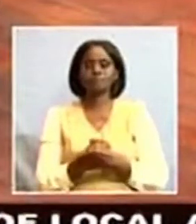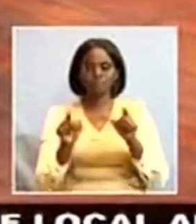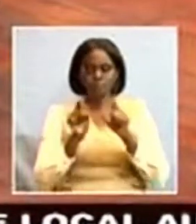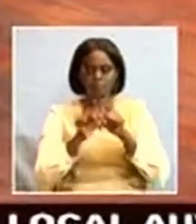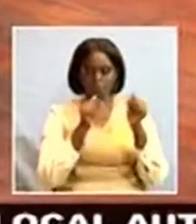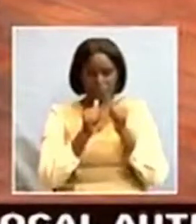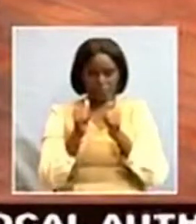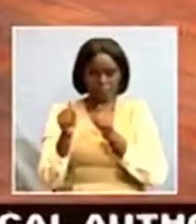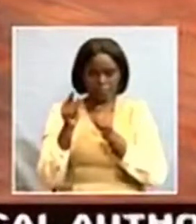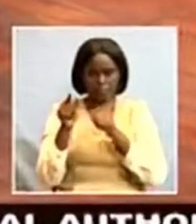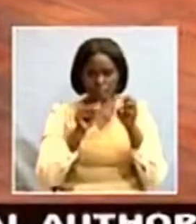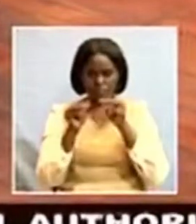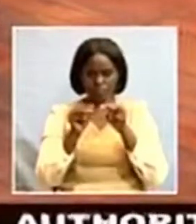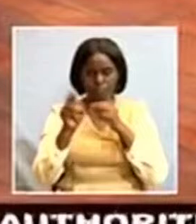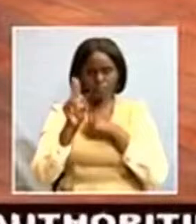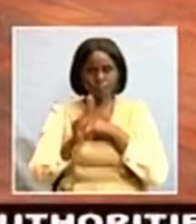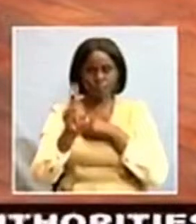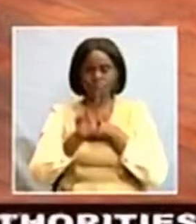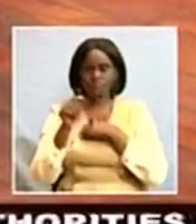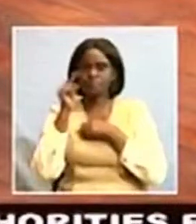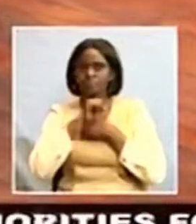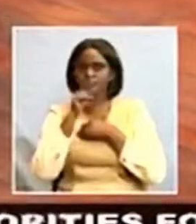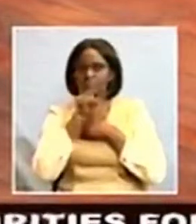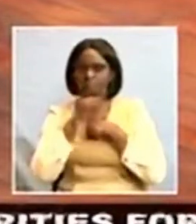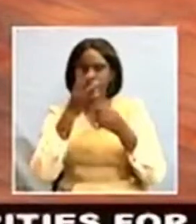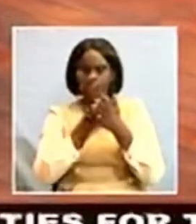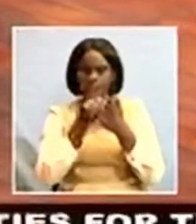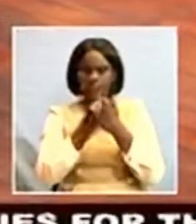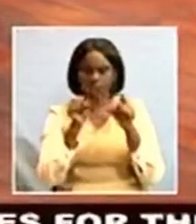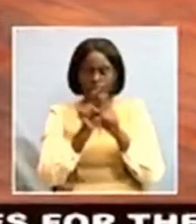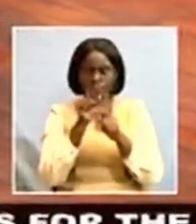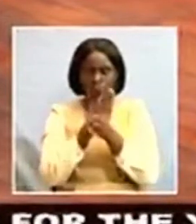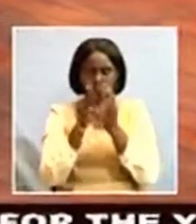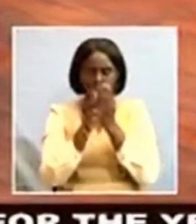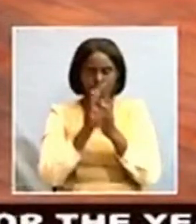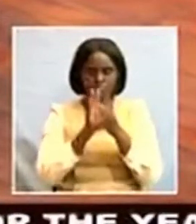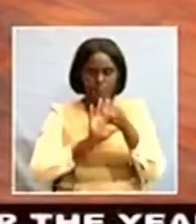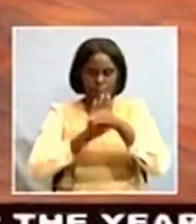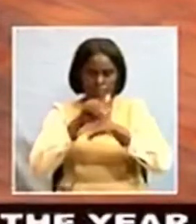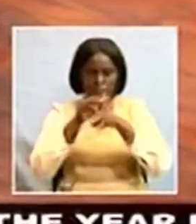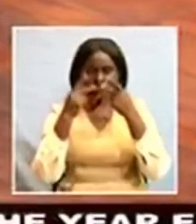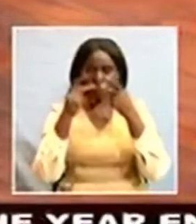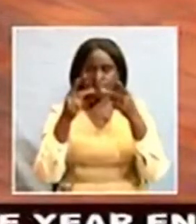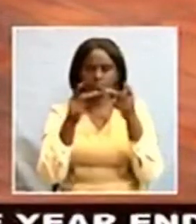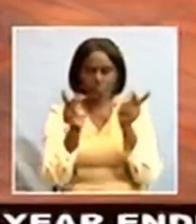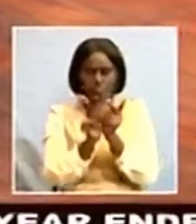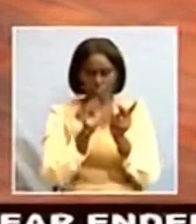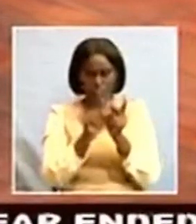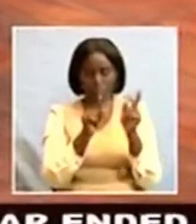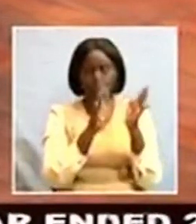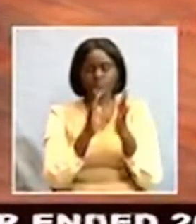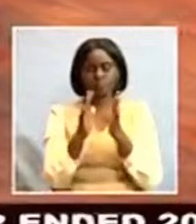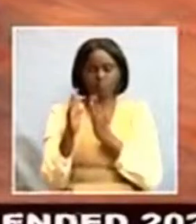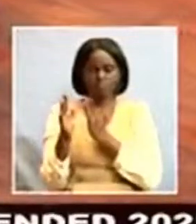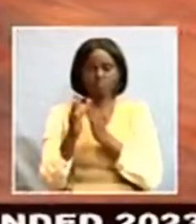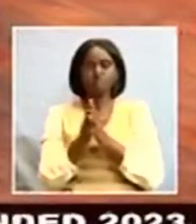Action taken, management used force account method and constructed the ramps at public places as planned.